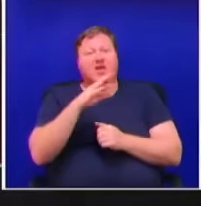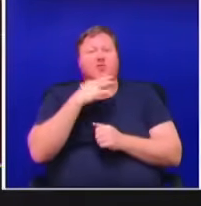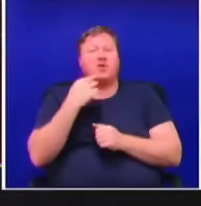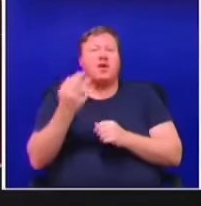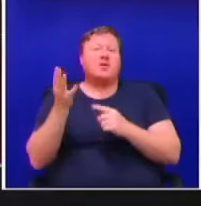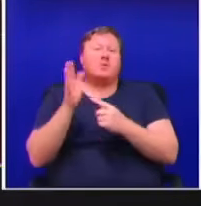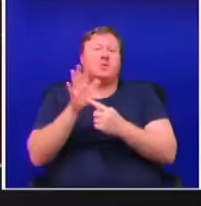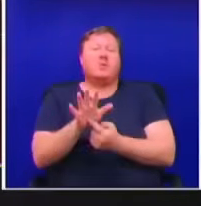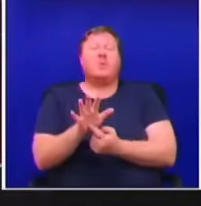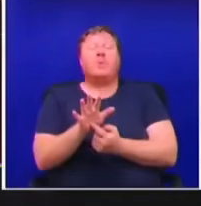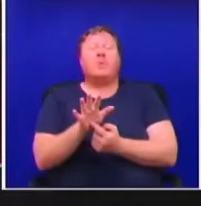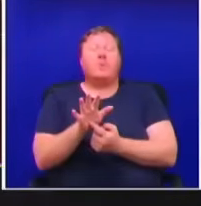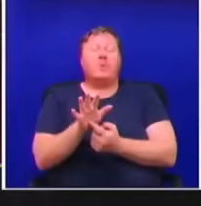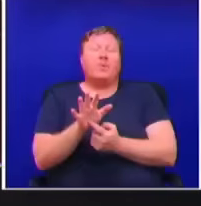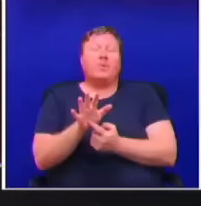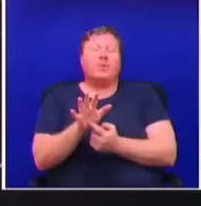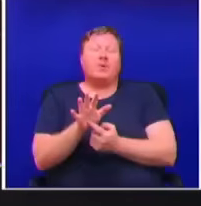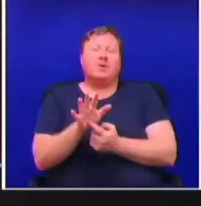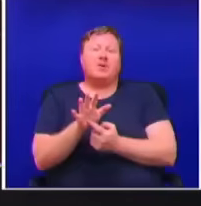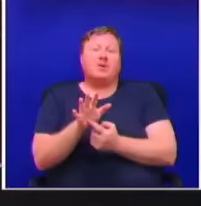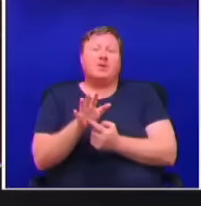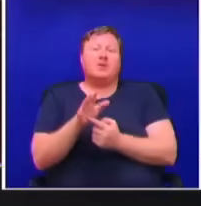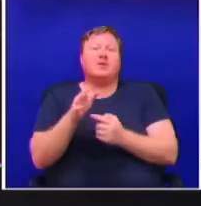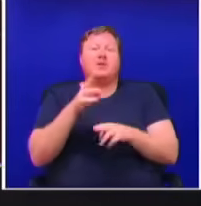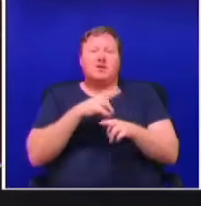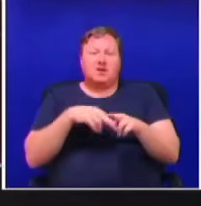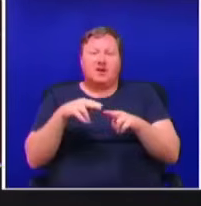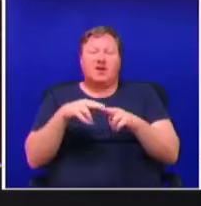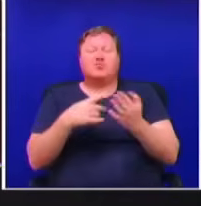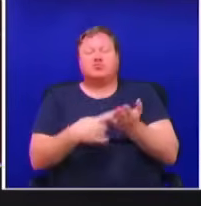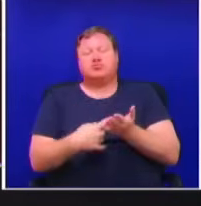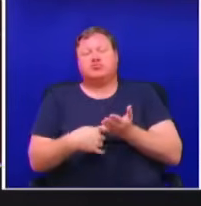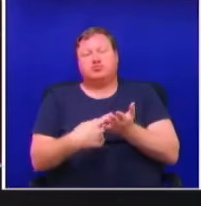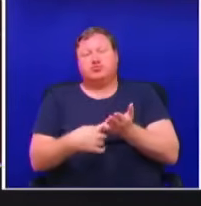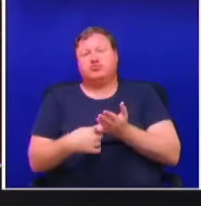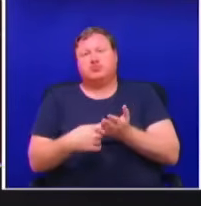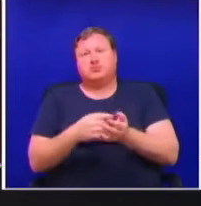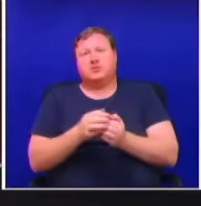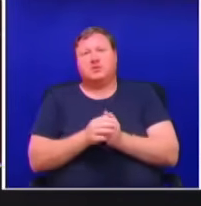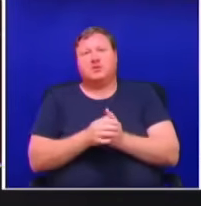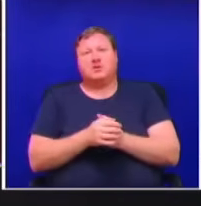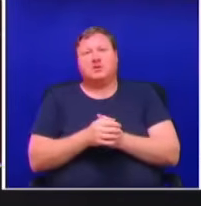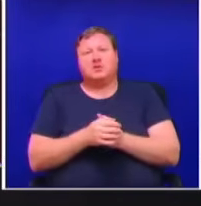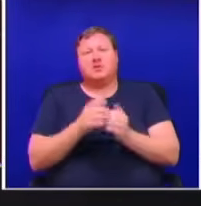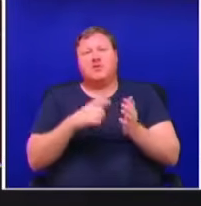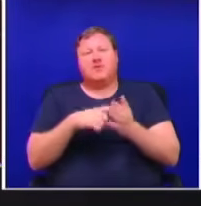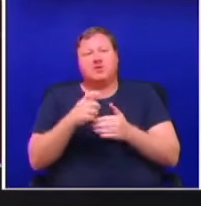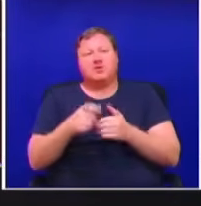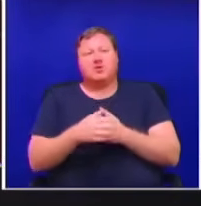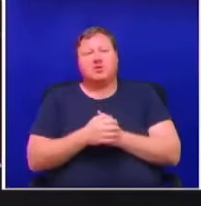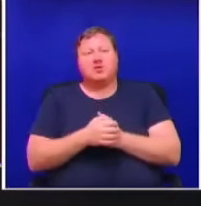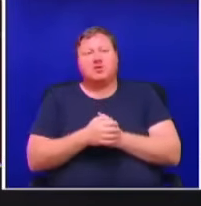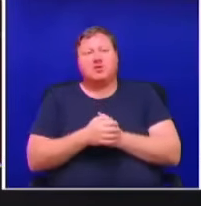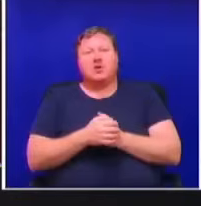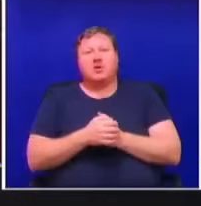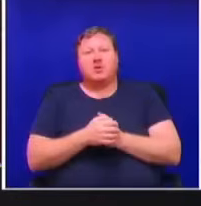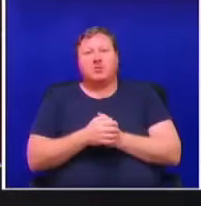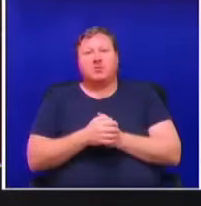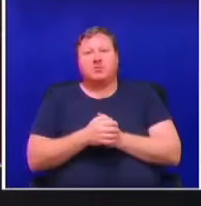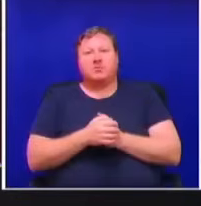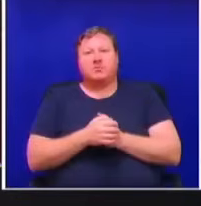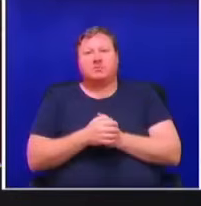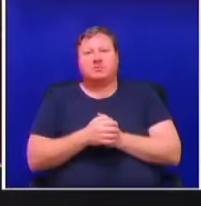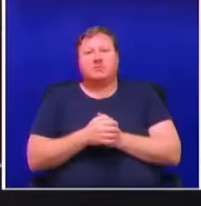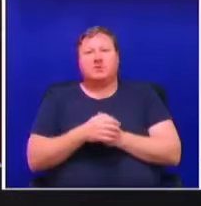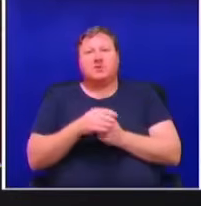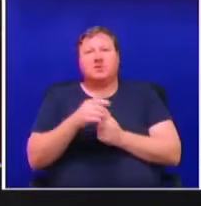was represented at the National Dialogue, at the convention rather. The first